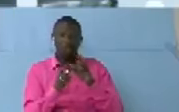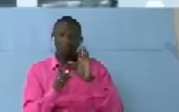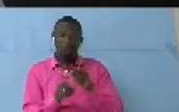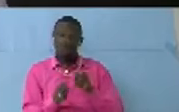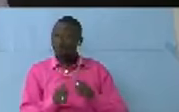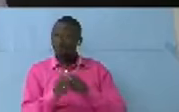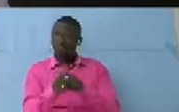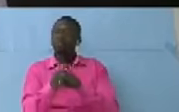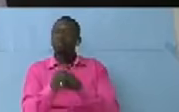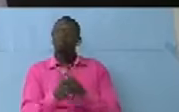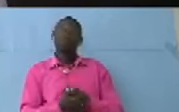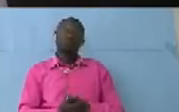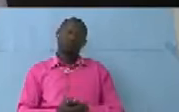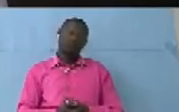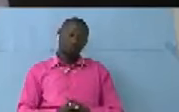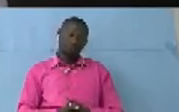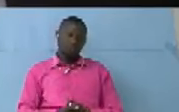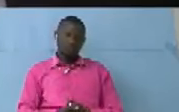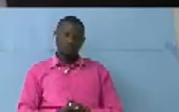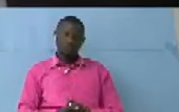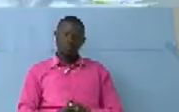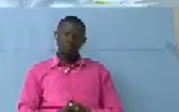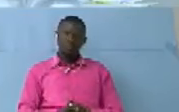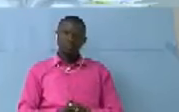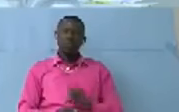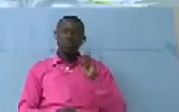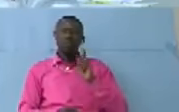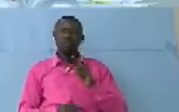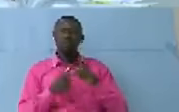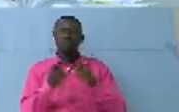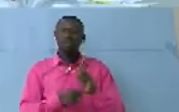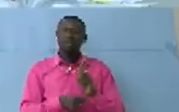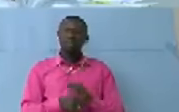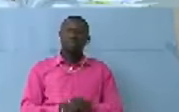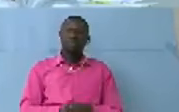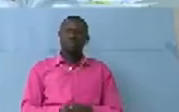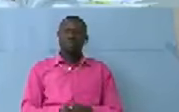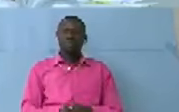doing his work. Whatever they asked him to do, that's what he does. And what was that? So